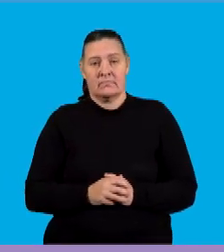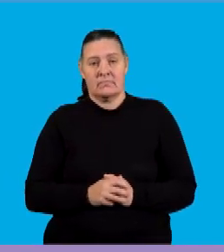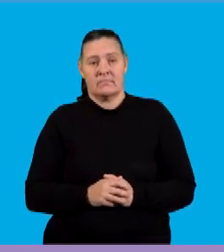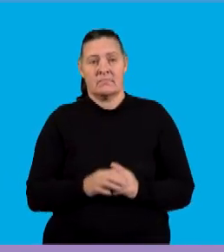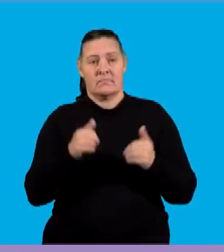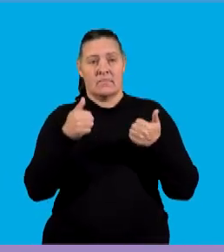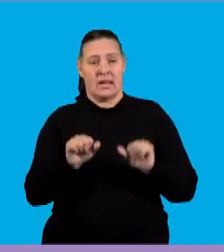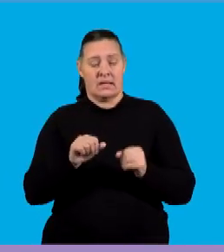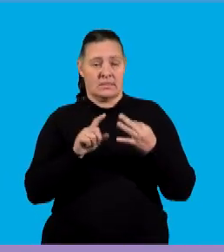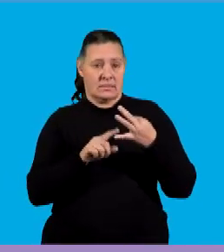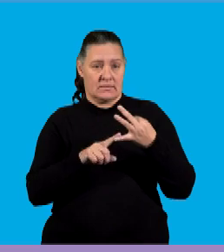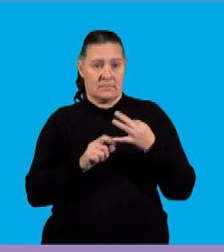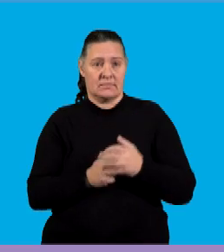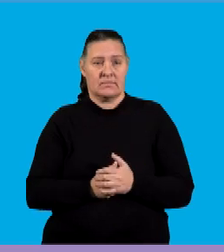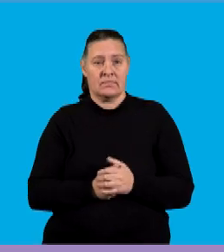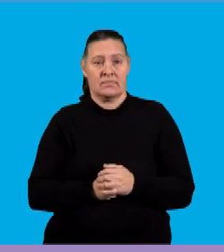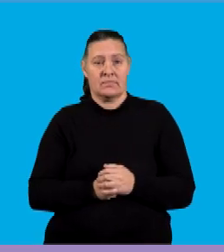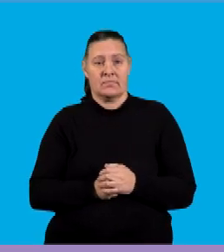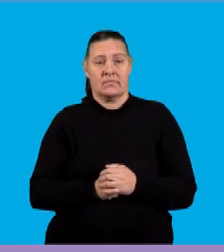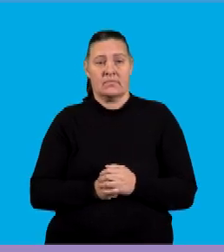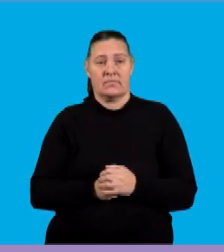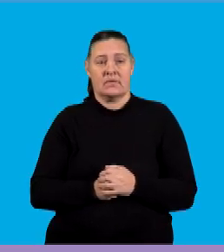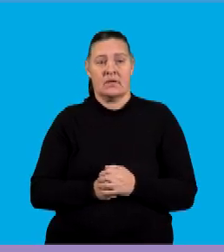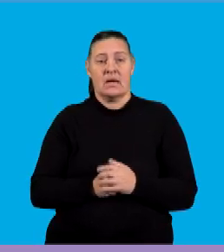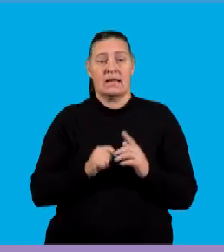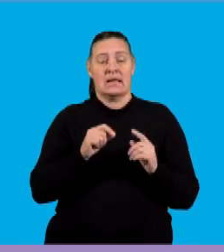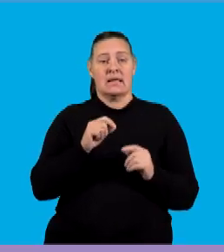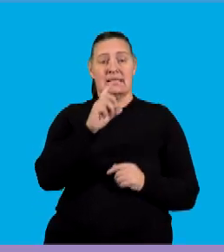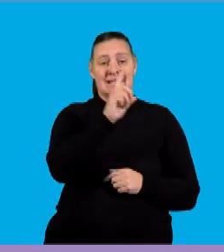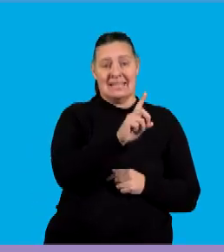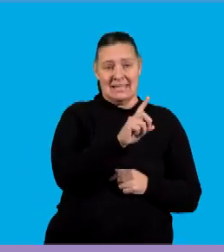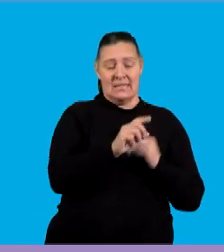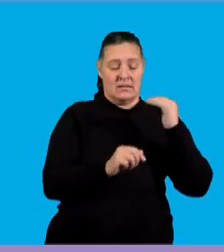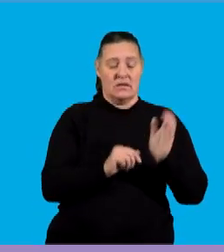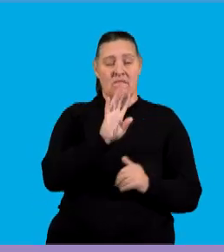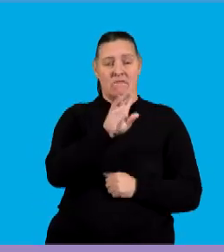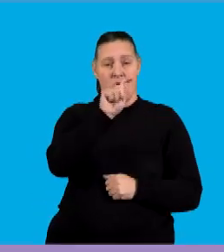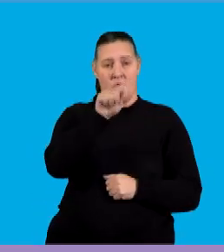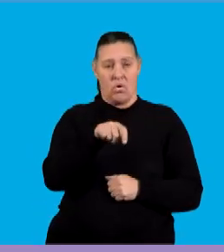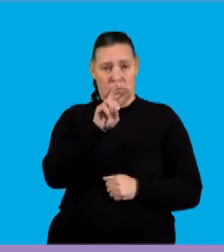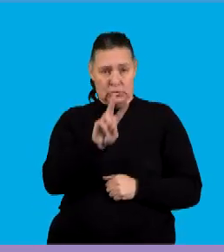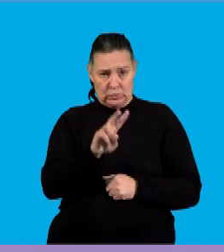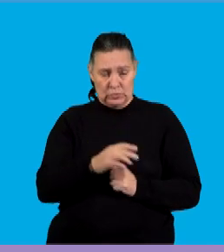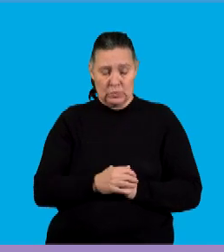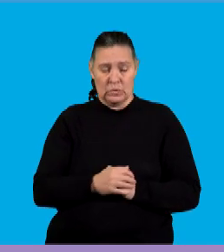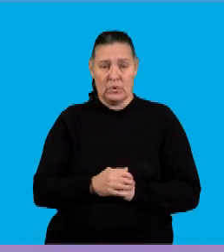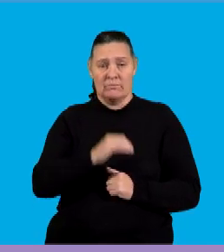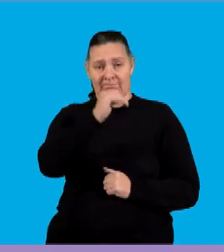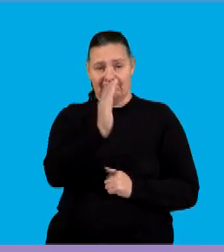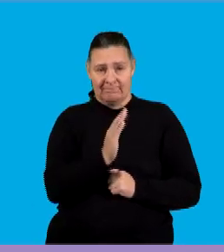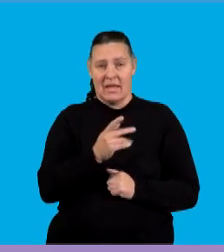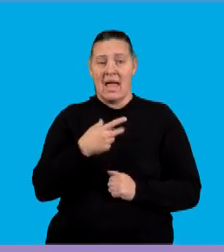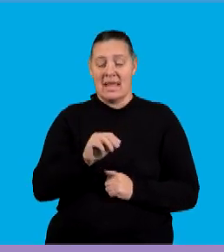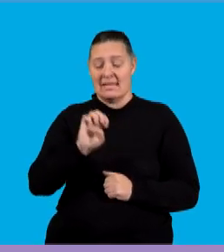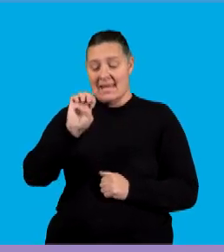one here says, if points D, which is 4 and 2, and E, which is -5 and